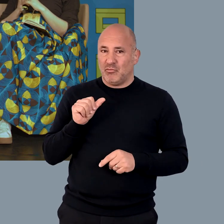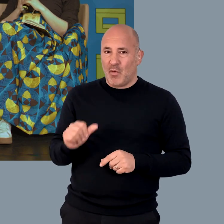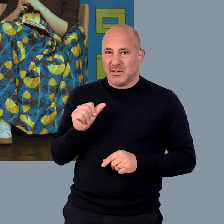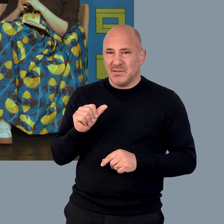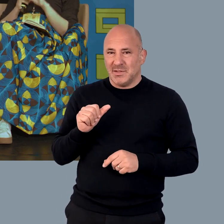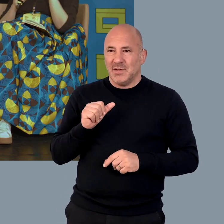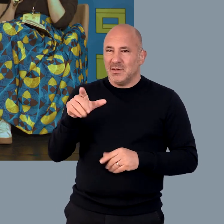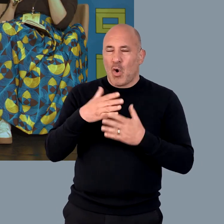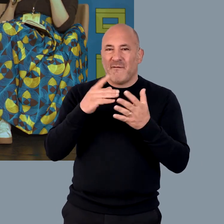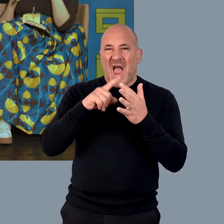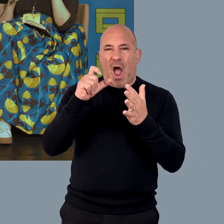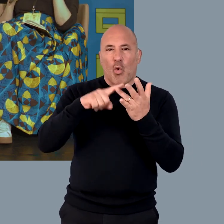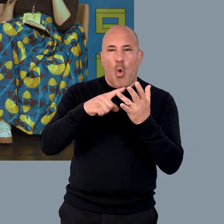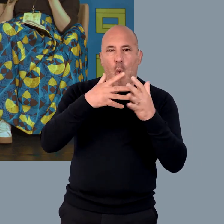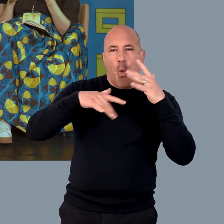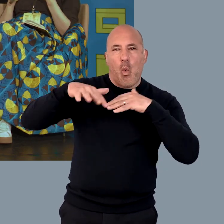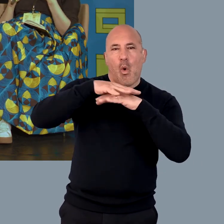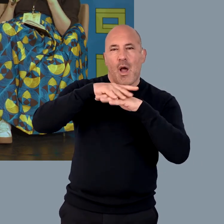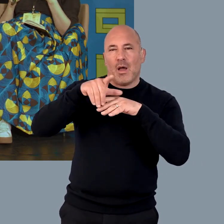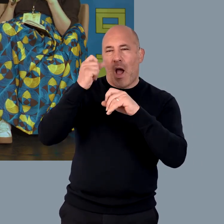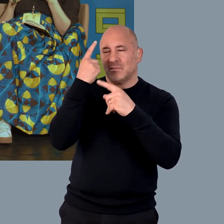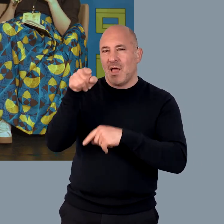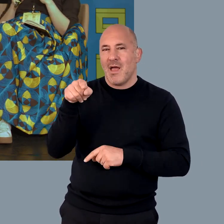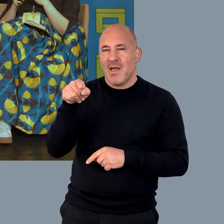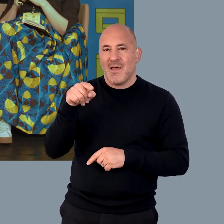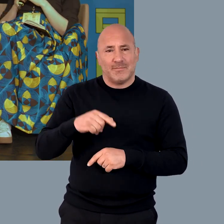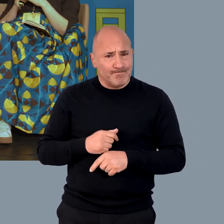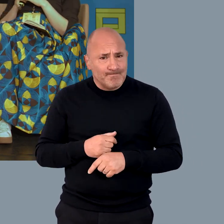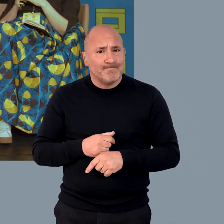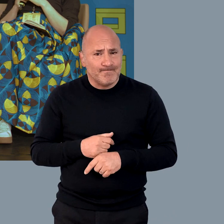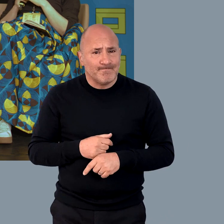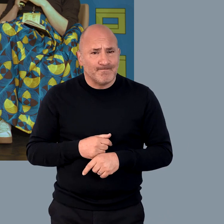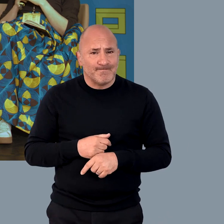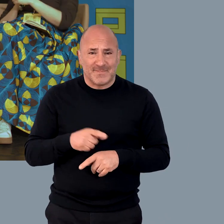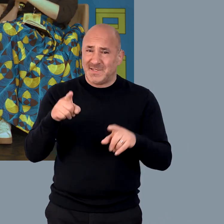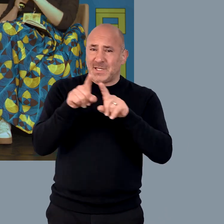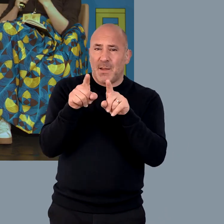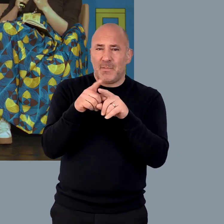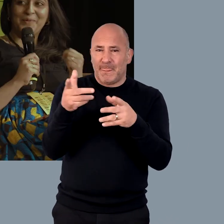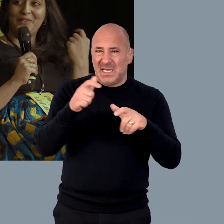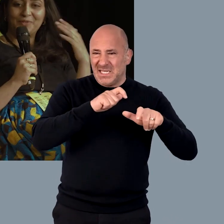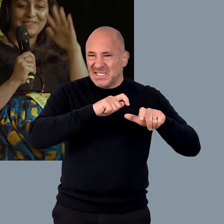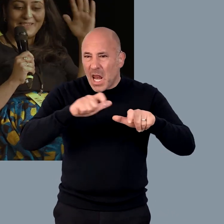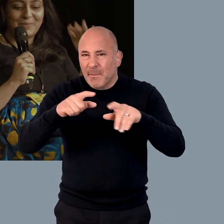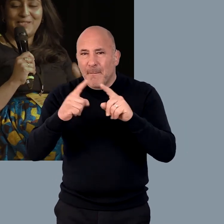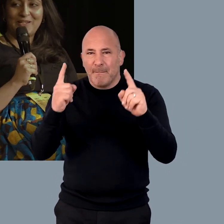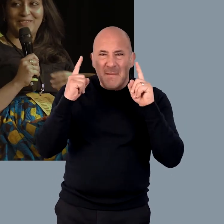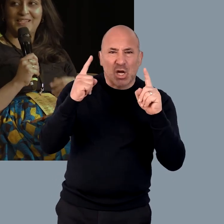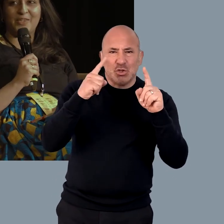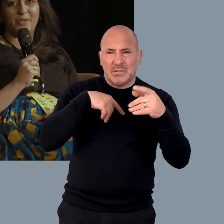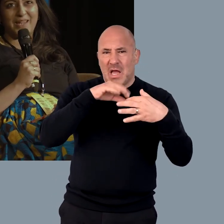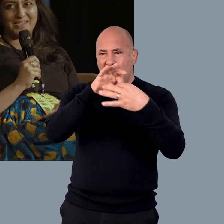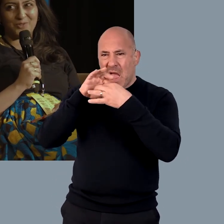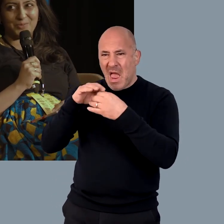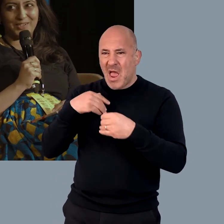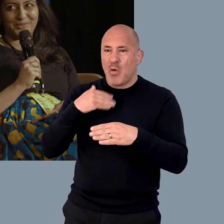from it? Yeah, exactly. That's quite an ecological concept too. Very much. And I think it is. This is always same thing. Whenever all us sustainability managers